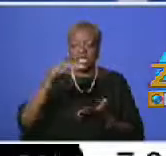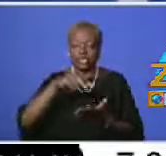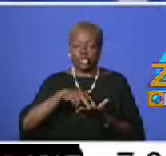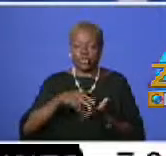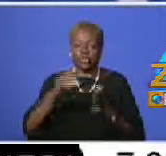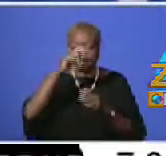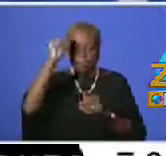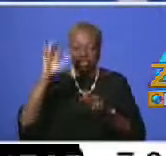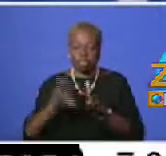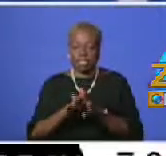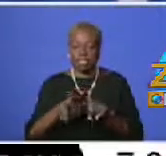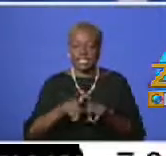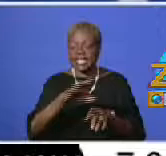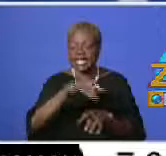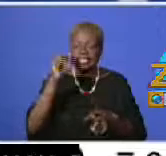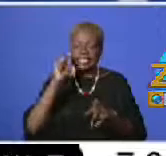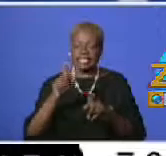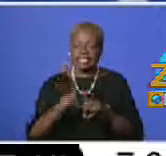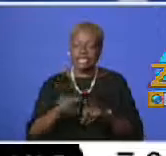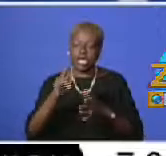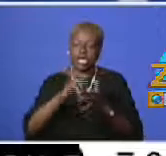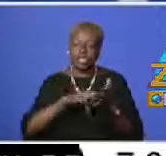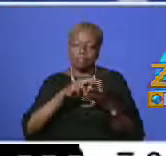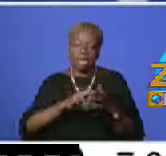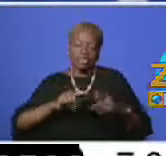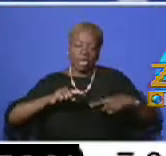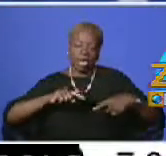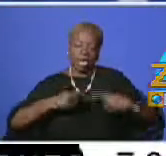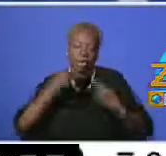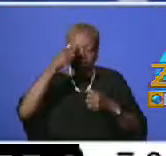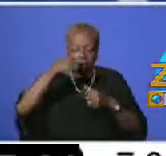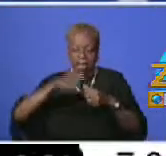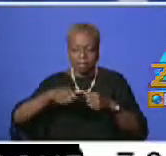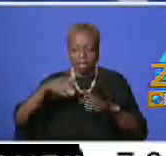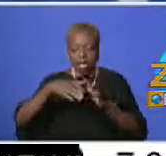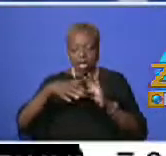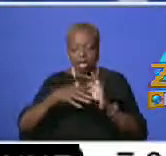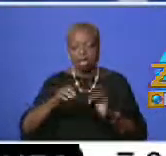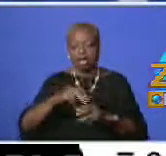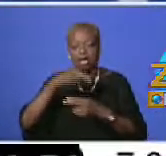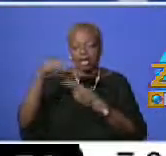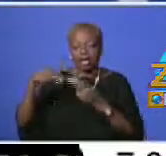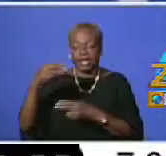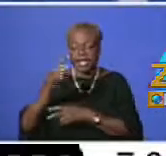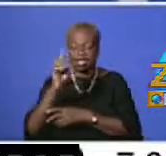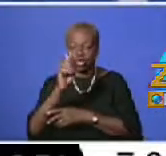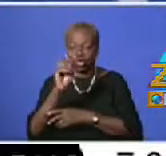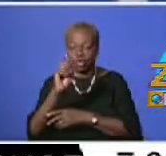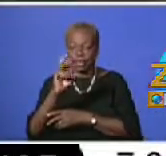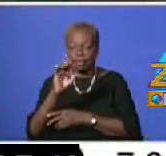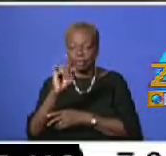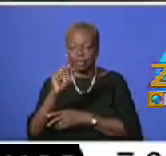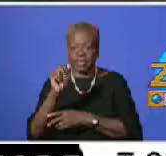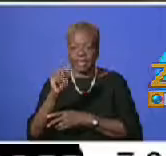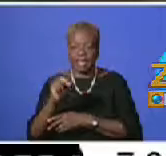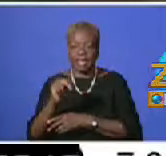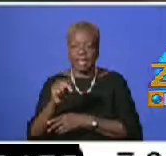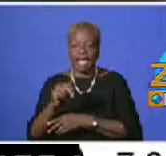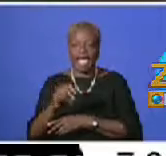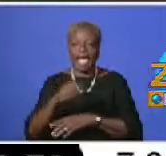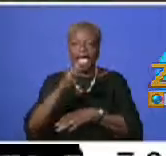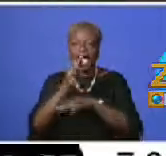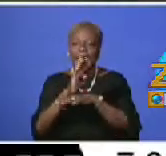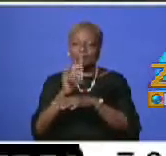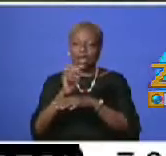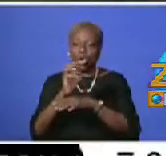brothers and sisters to mark the painful memory of Hurricane Dorian. Makush Lapinder has that. Abaco in unity